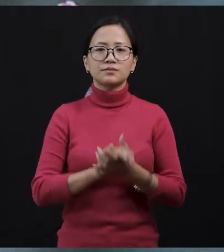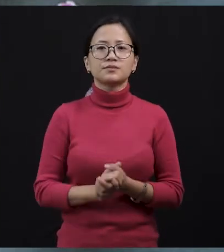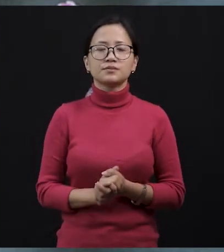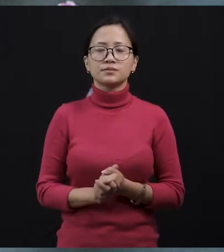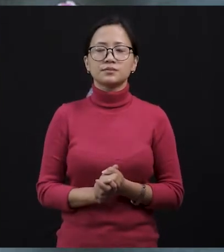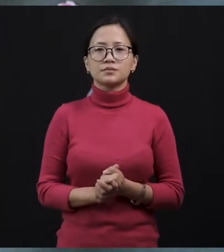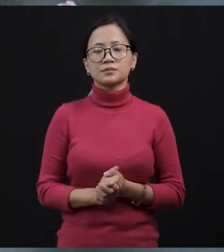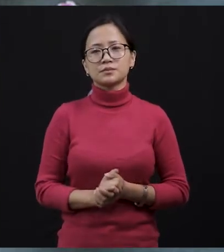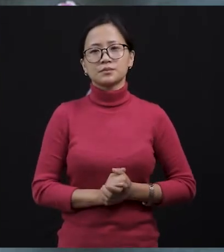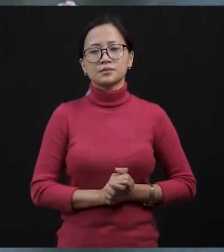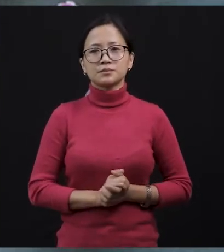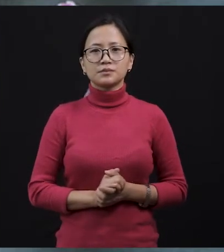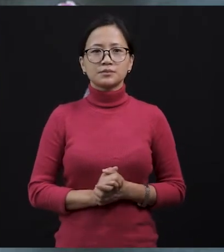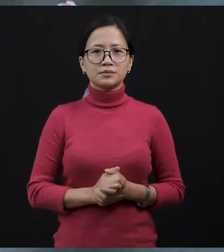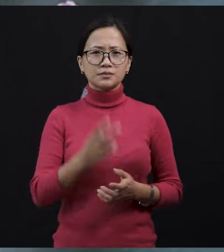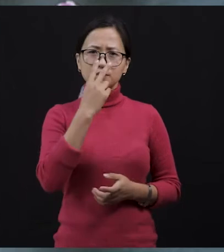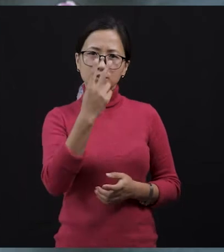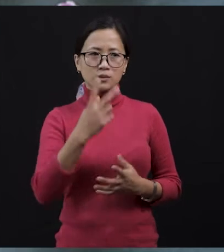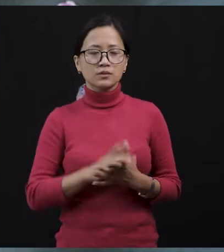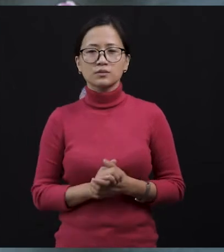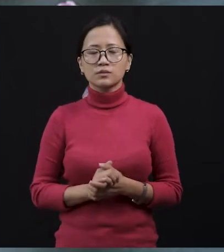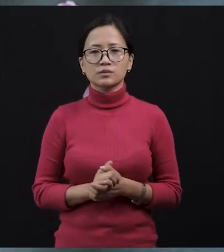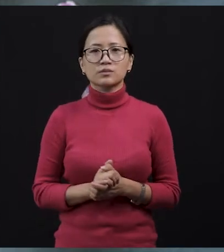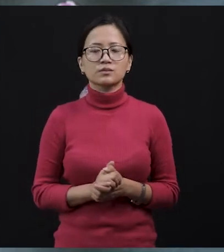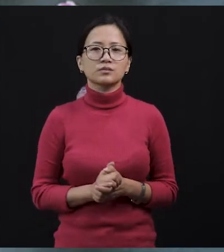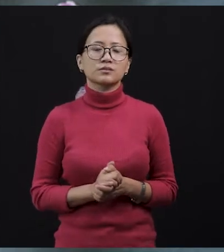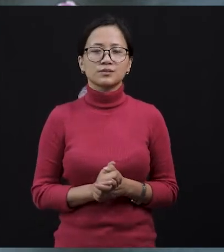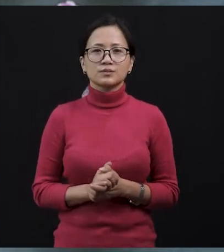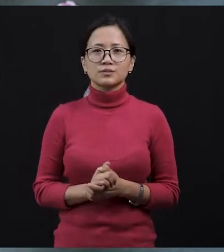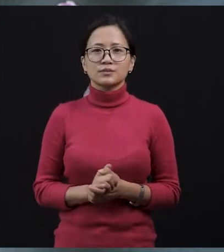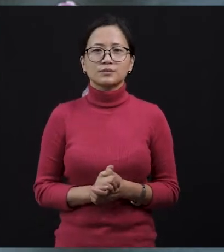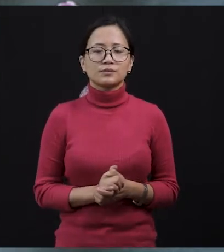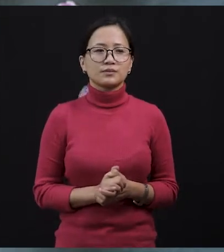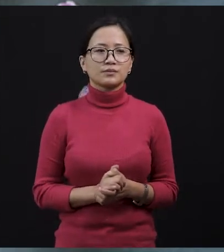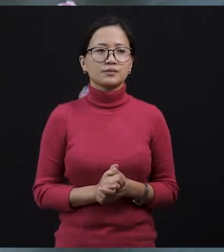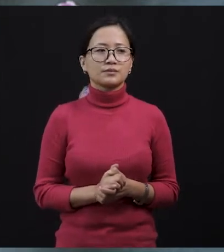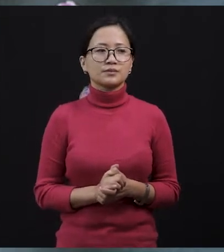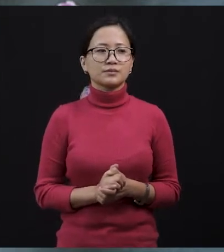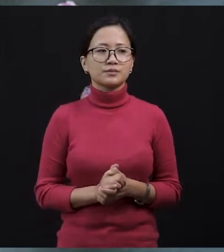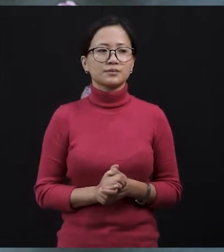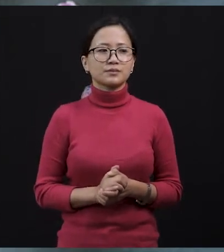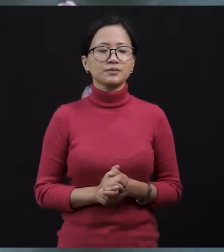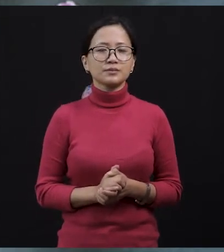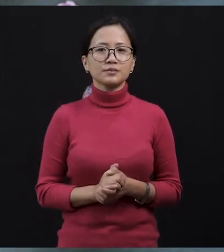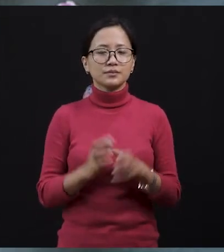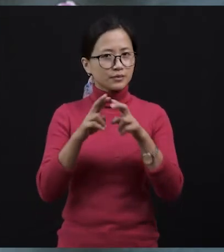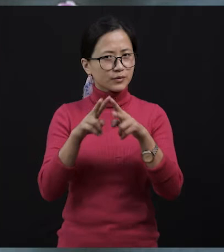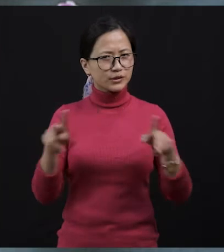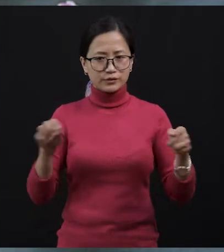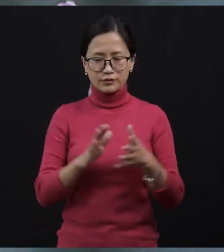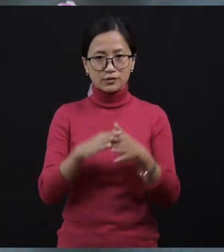of more than one elements. You can see, students, here. You can see